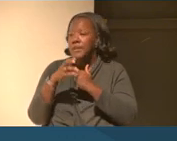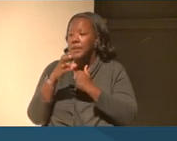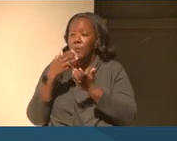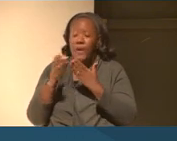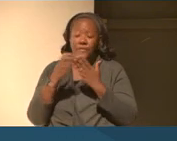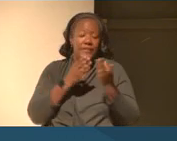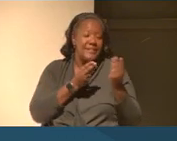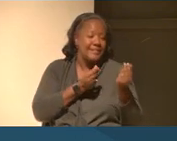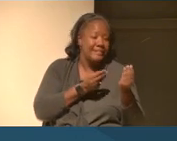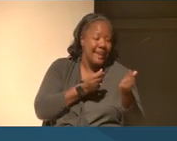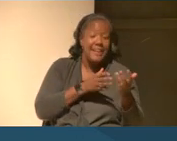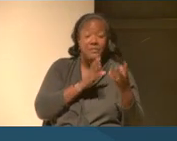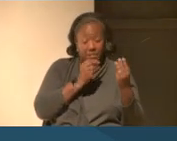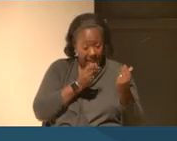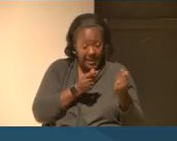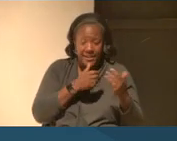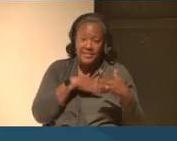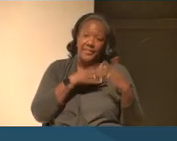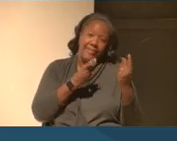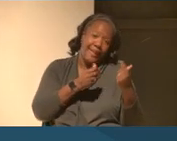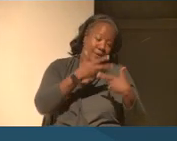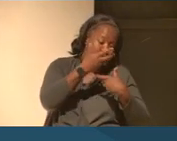There are land trusts,